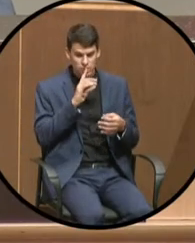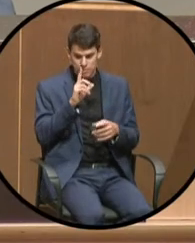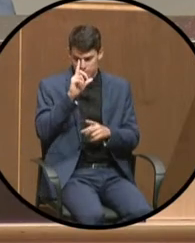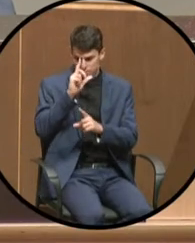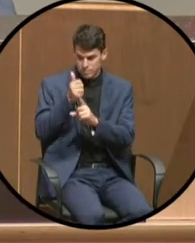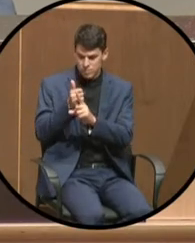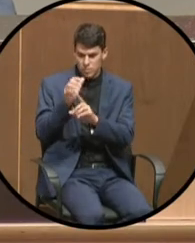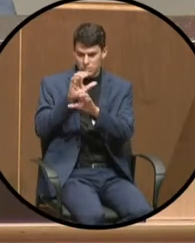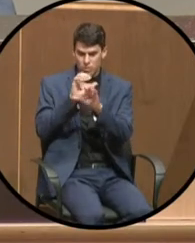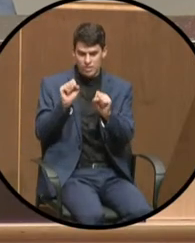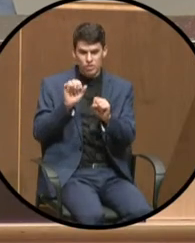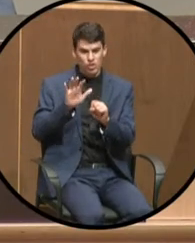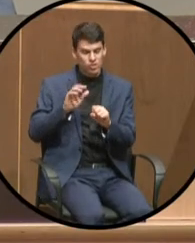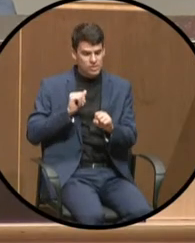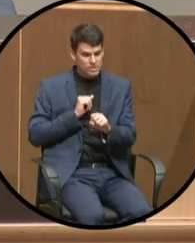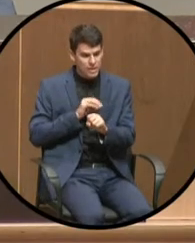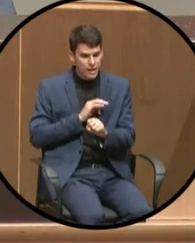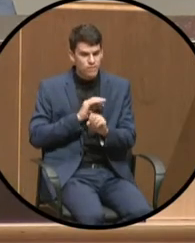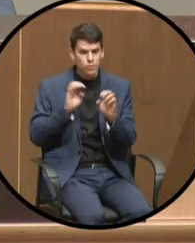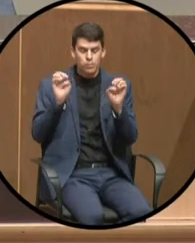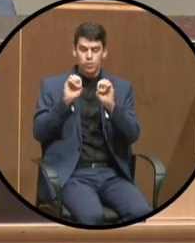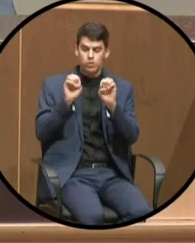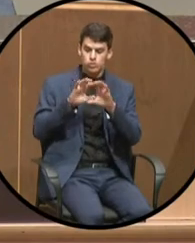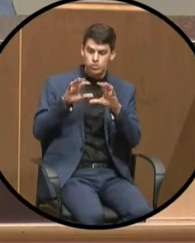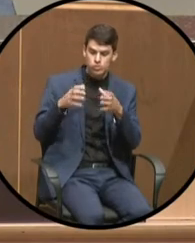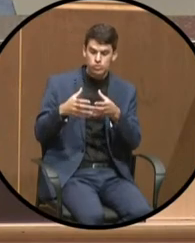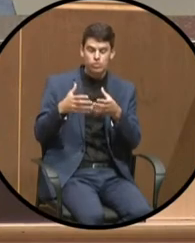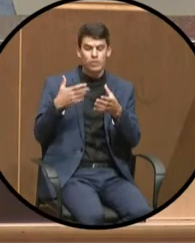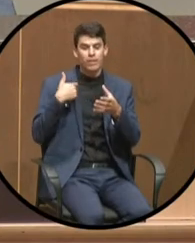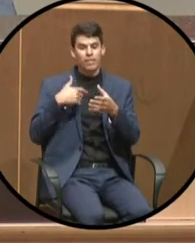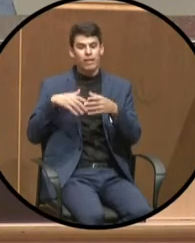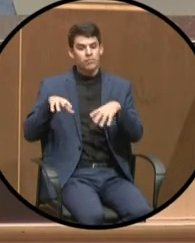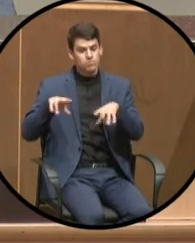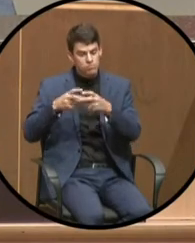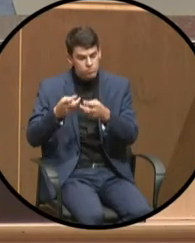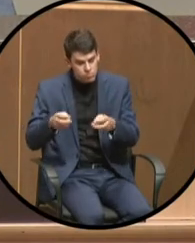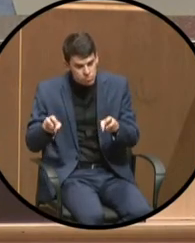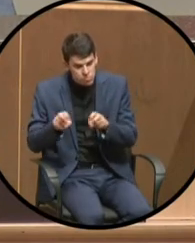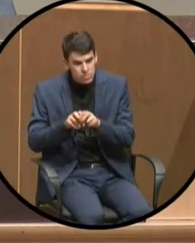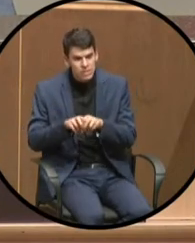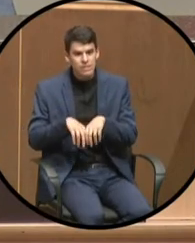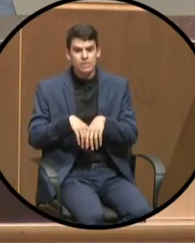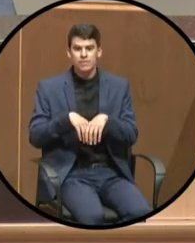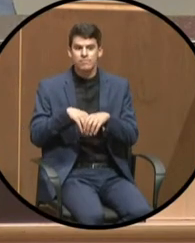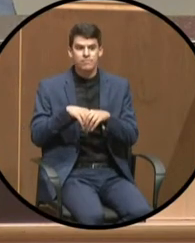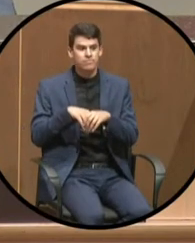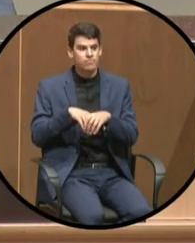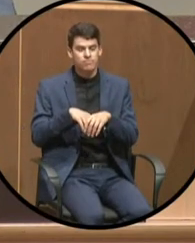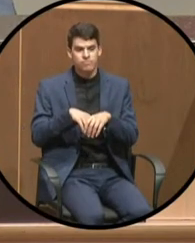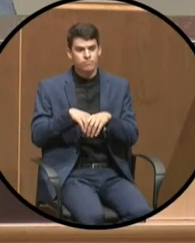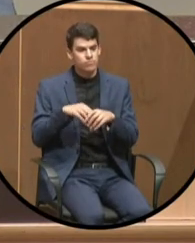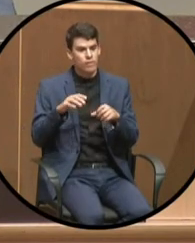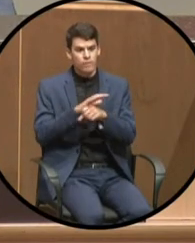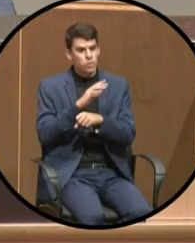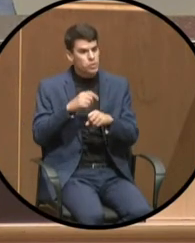to her and her staff, her emergency group that gets together. They meet. They've done it all year,